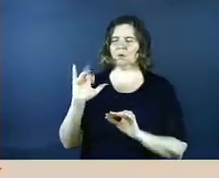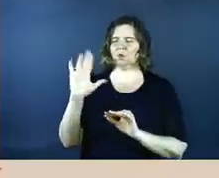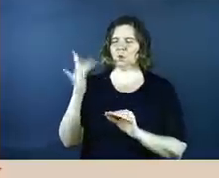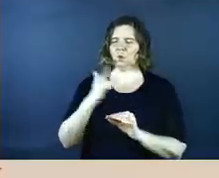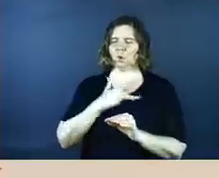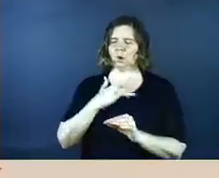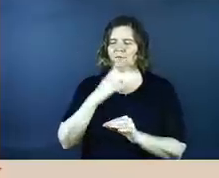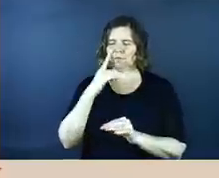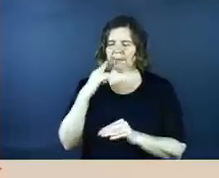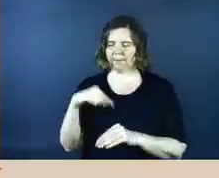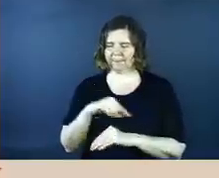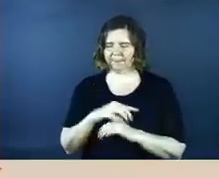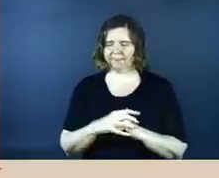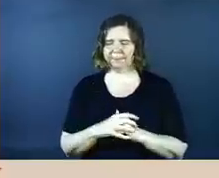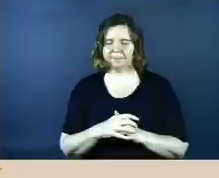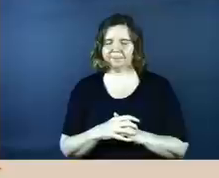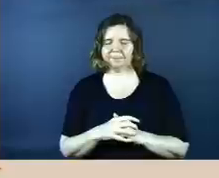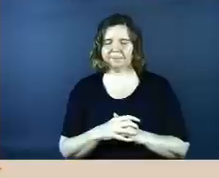heart for them.